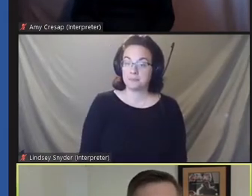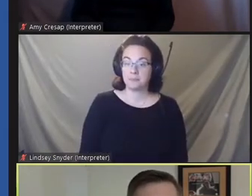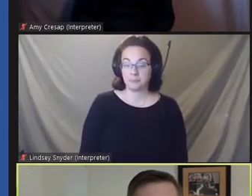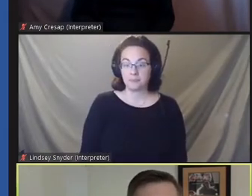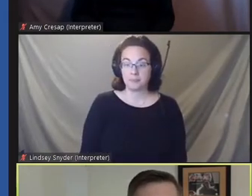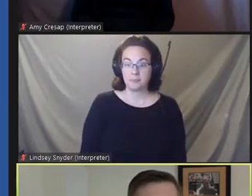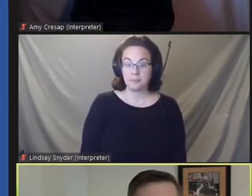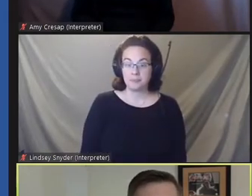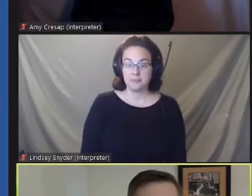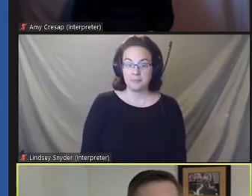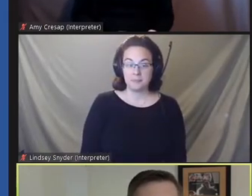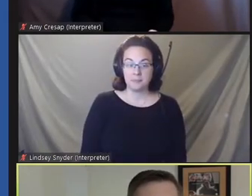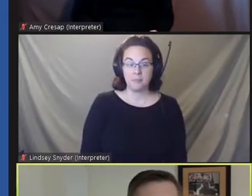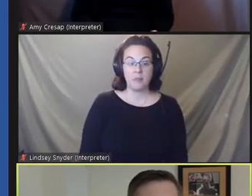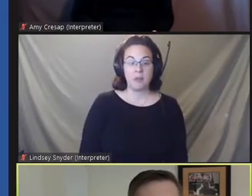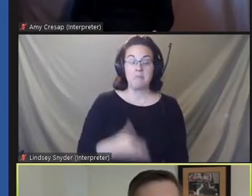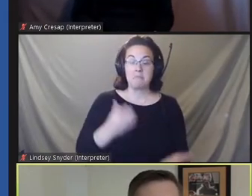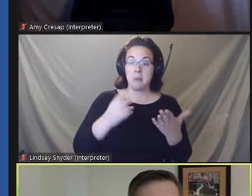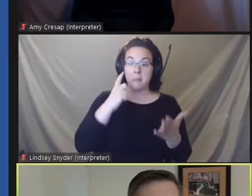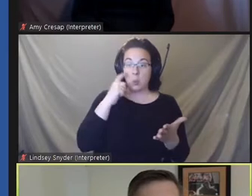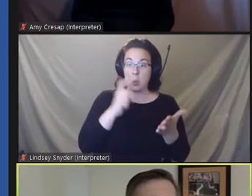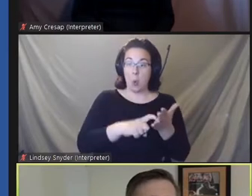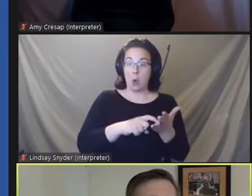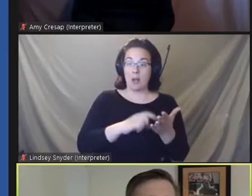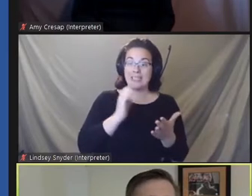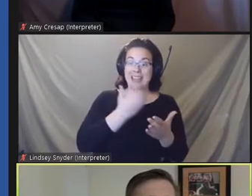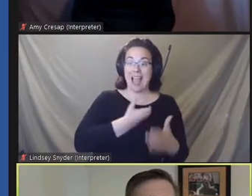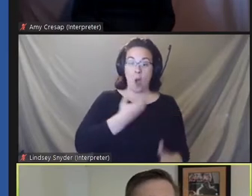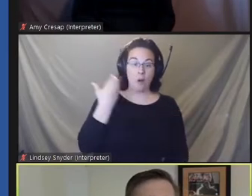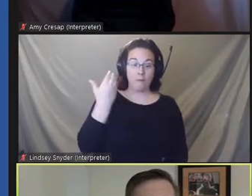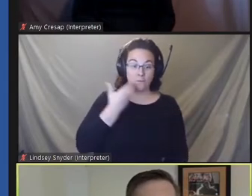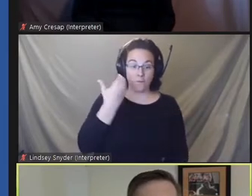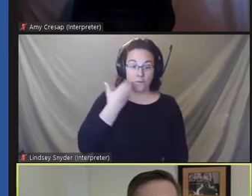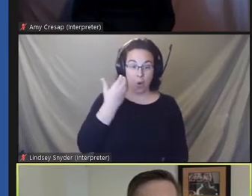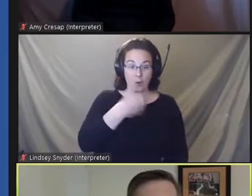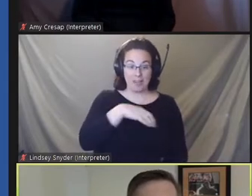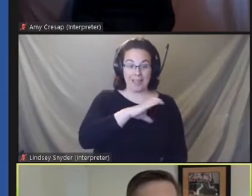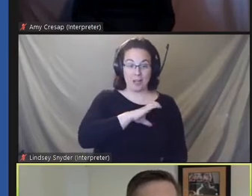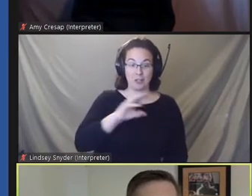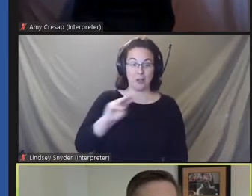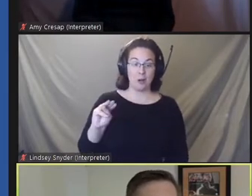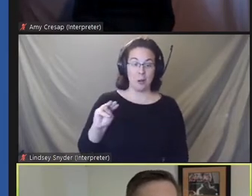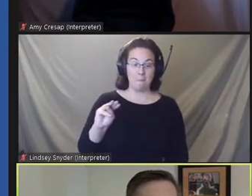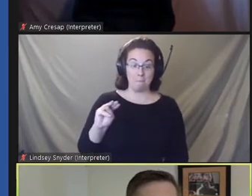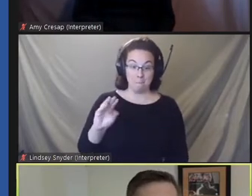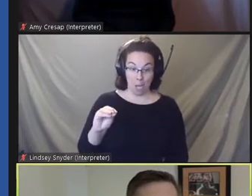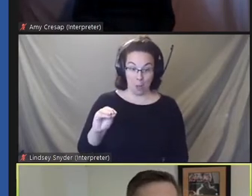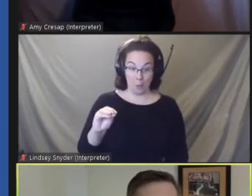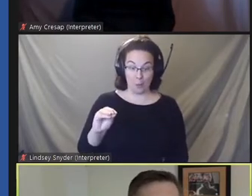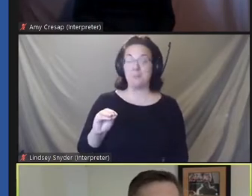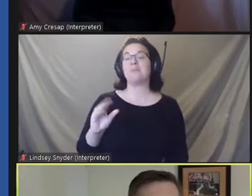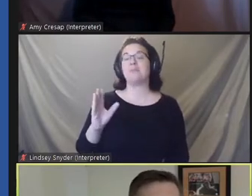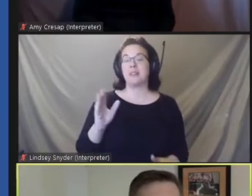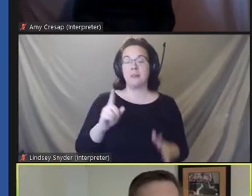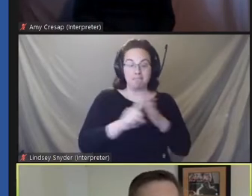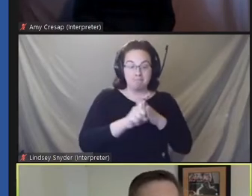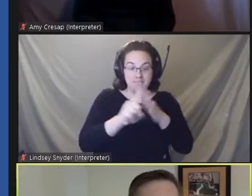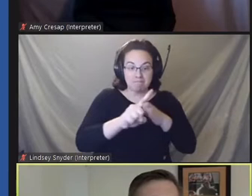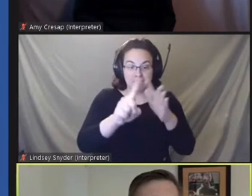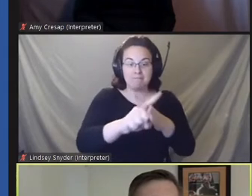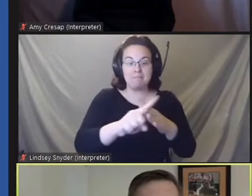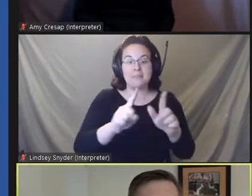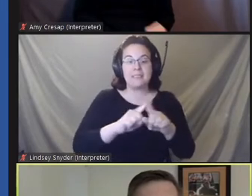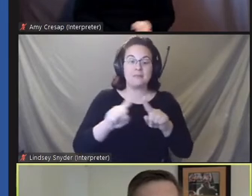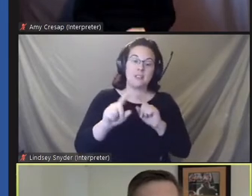So you may have noticed that our cell phone-shaped character, Mo, has been making appearances in many of our consumer-themed social